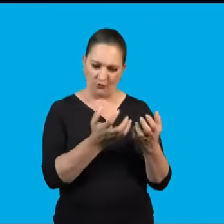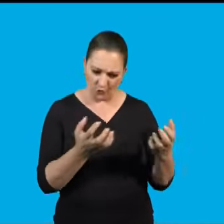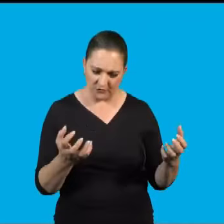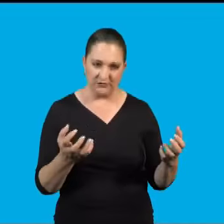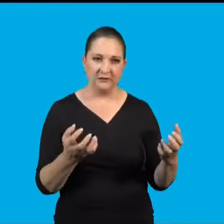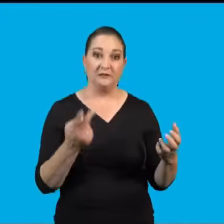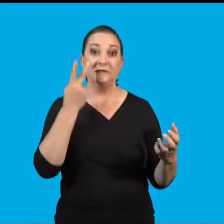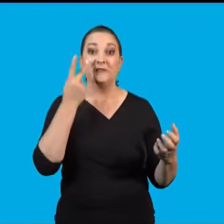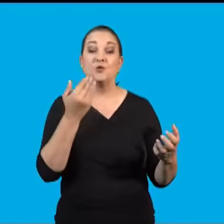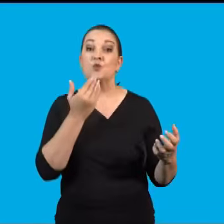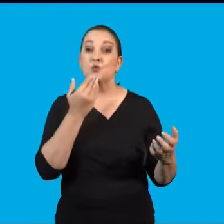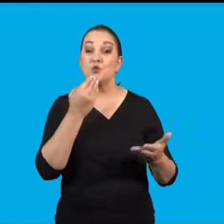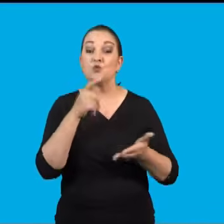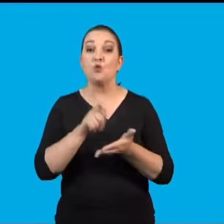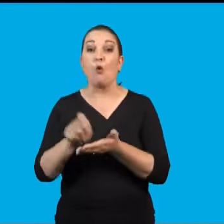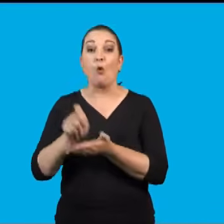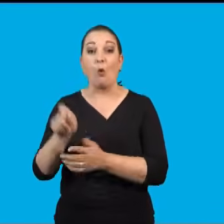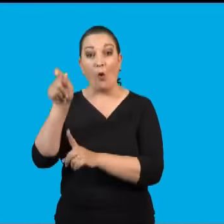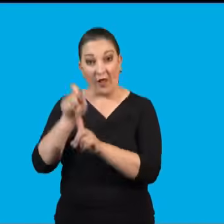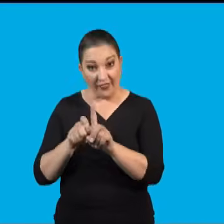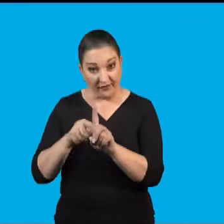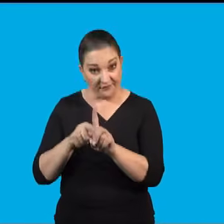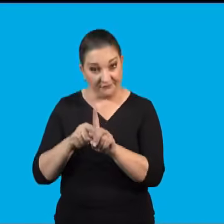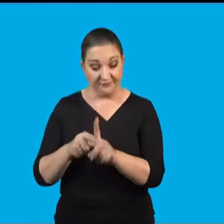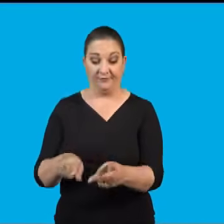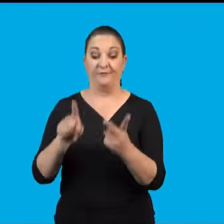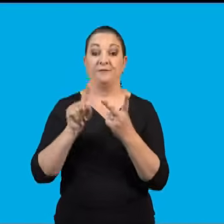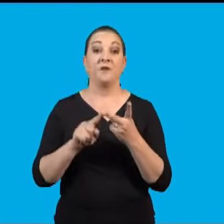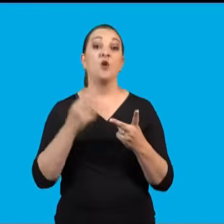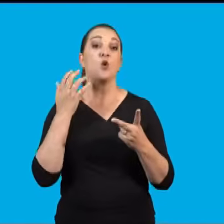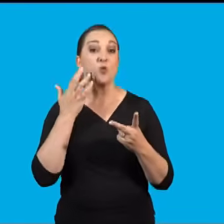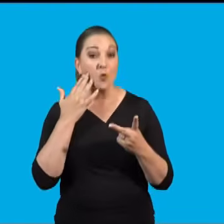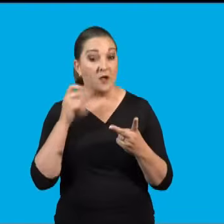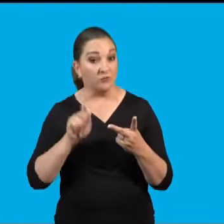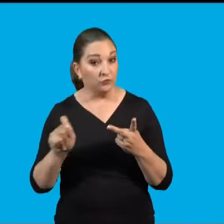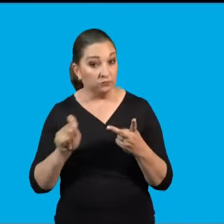to look for the author of the source. You have to know when the